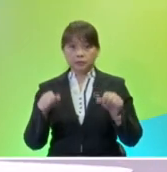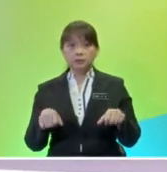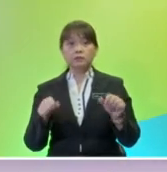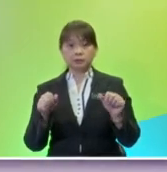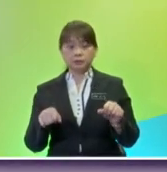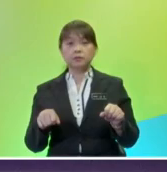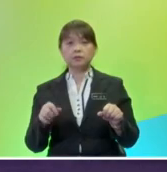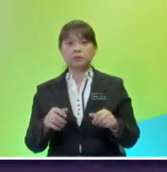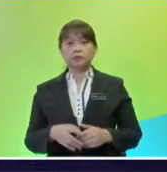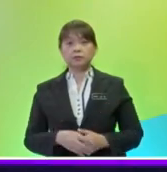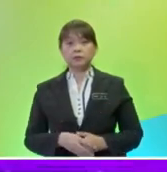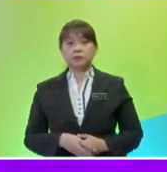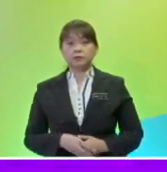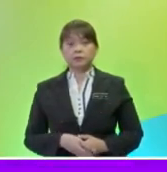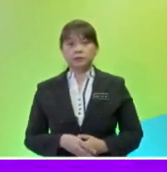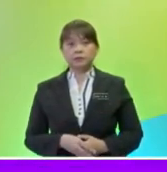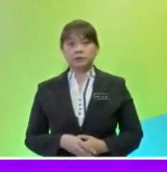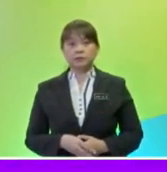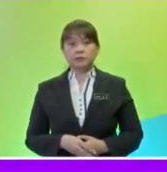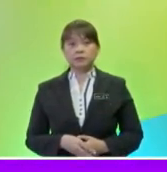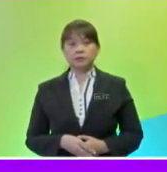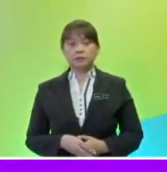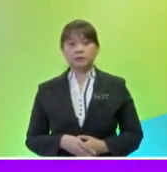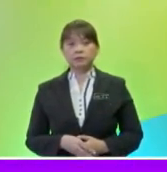Yes. Okay, so this one is